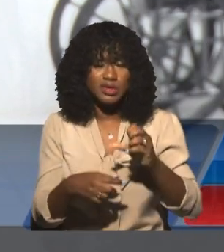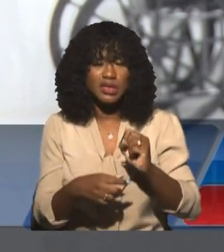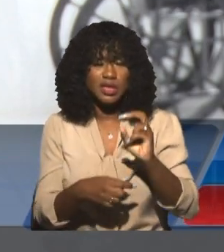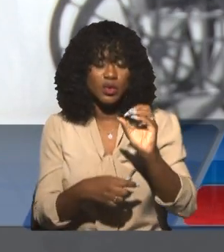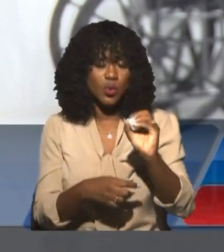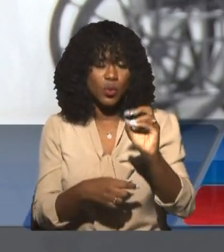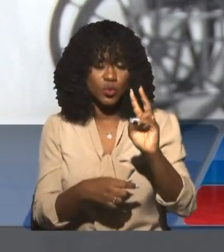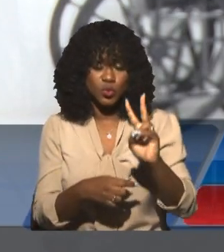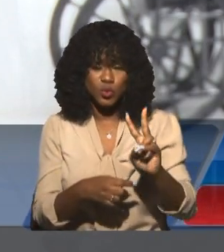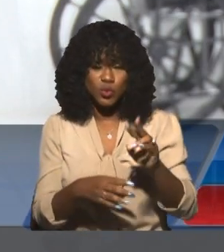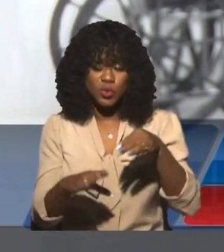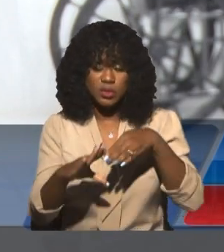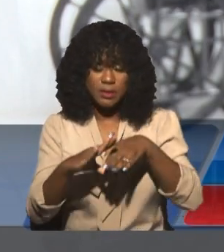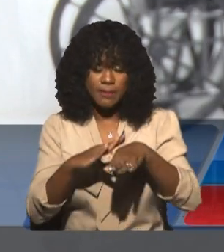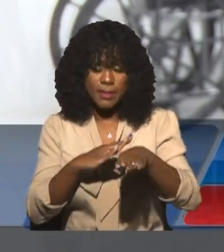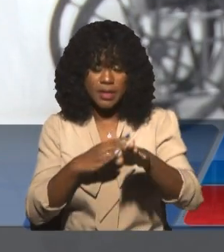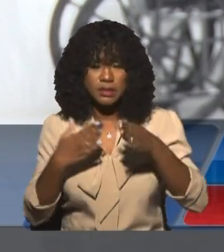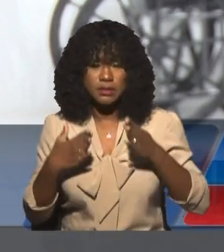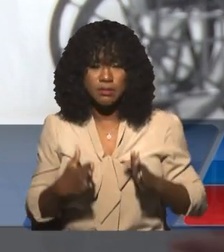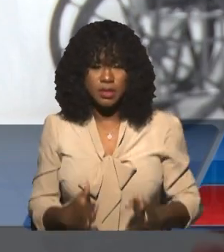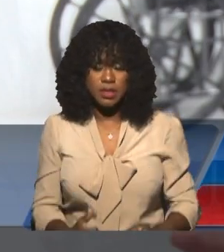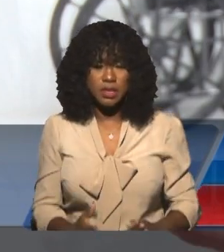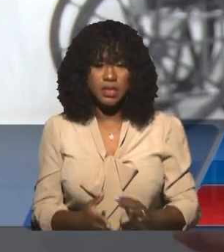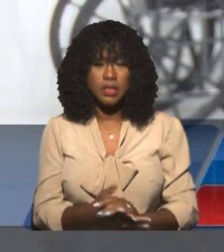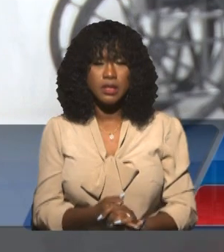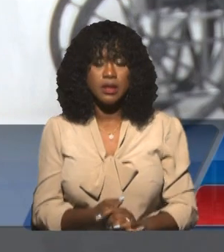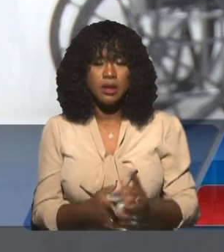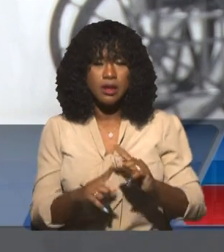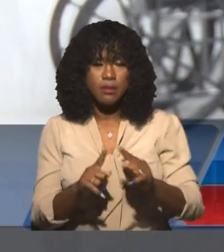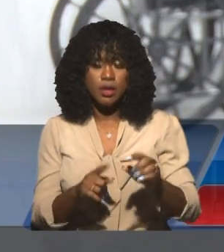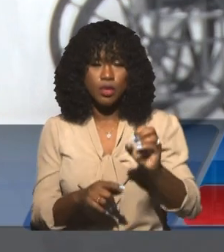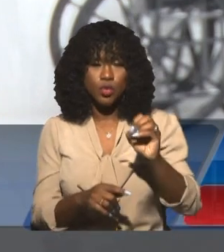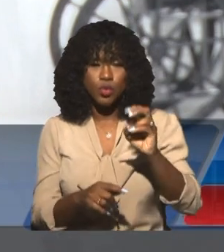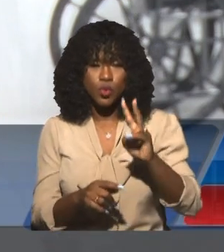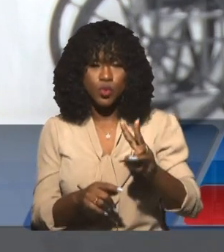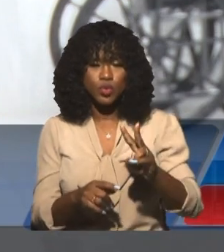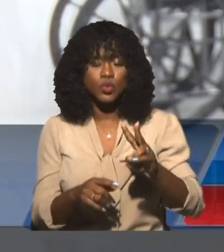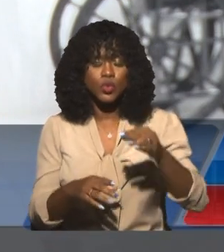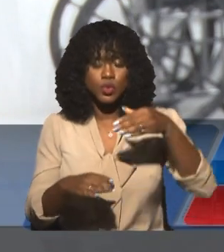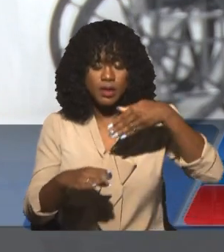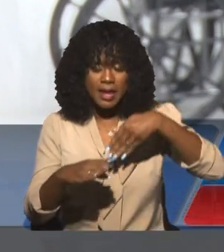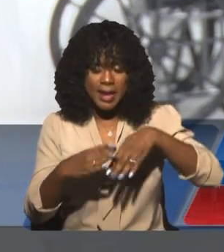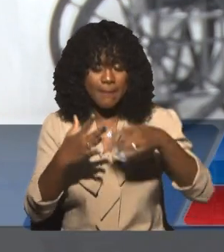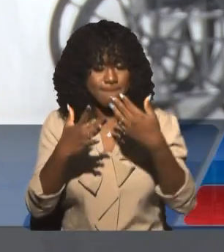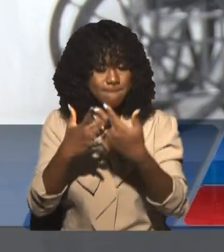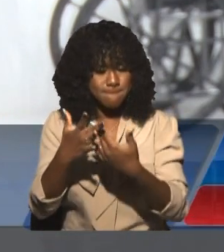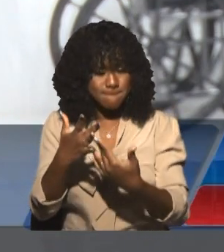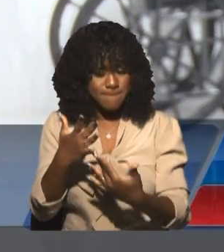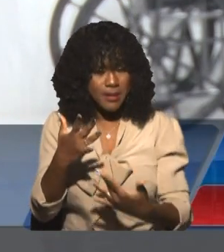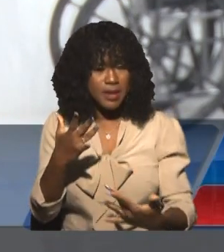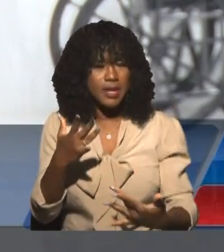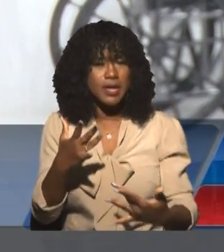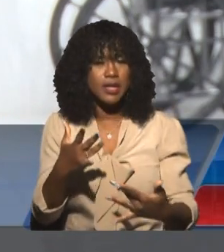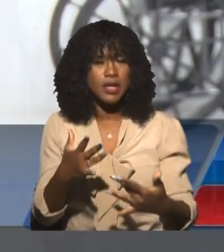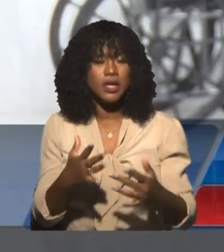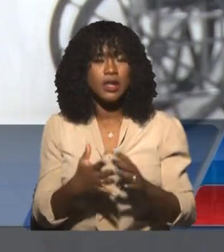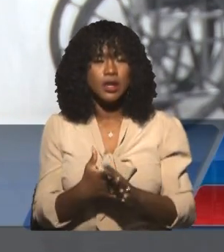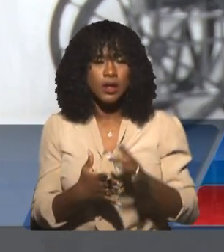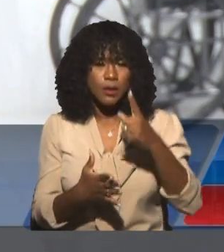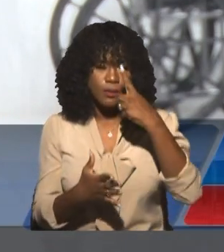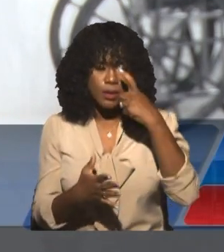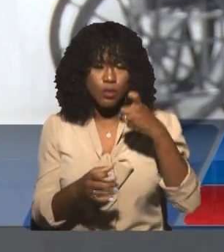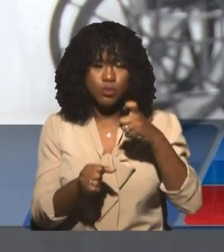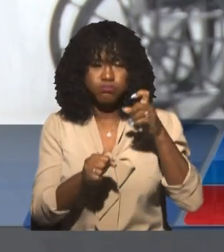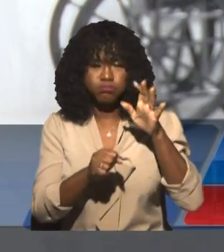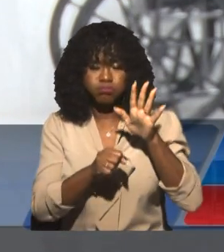depending on the condition. In the hyperbaric conditions, oxygen is dissolved inside of the bloodstream in high quantities because the